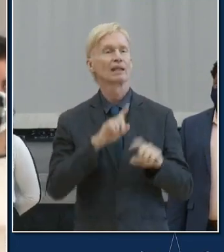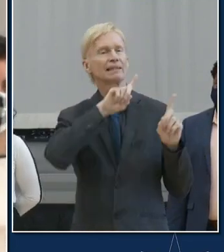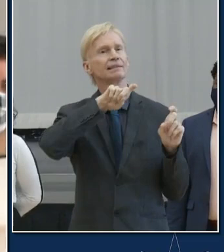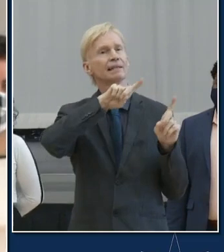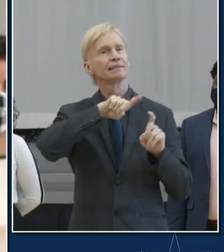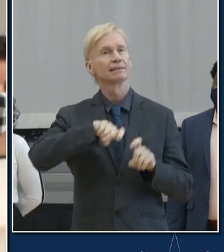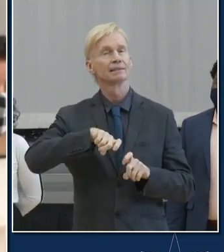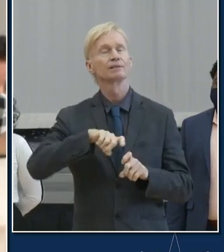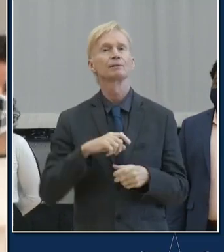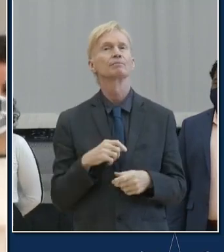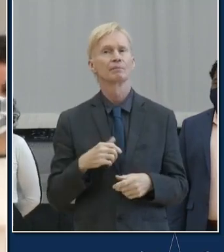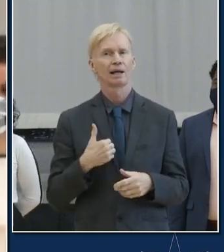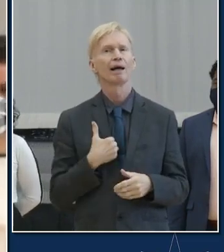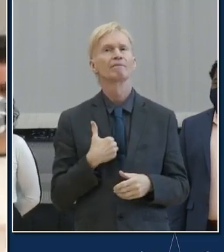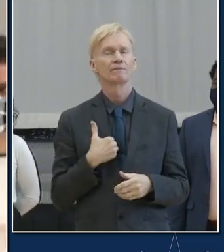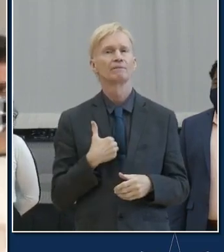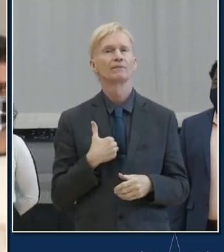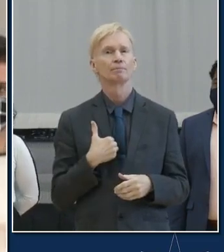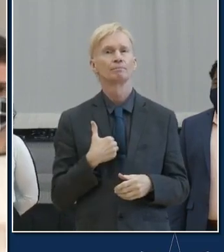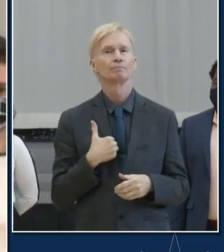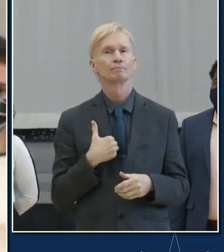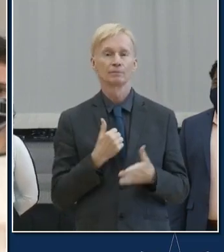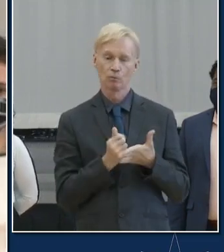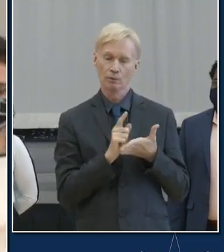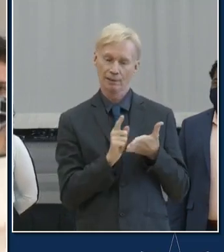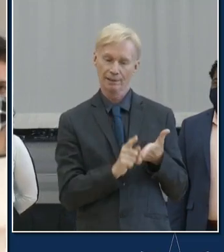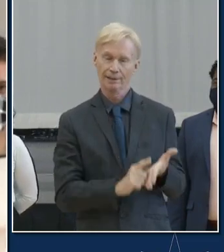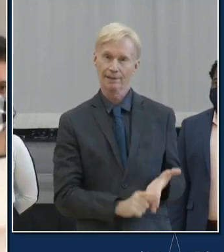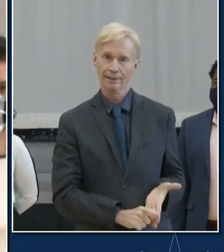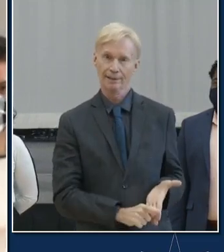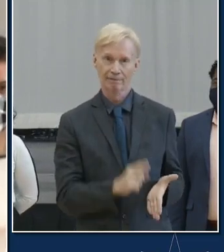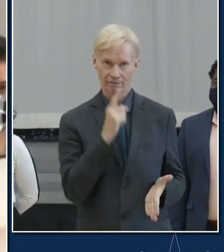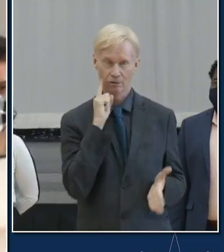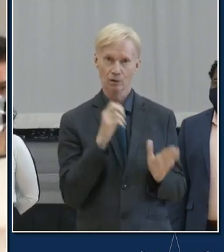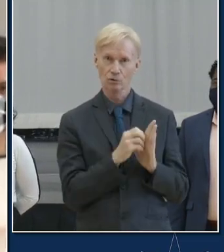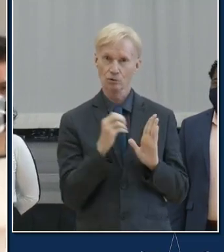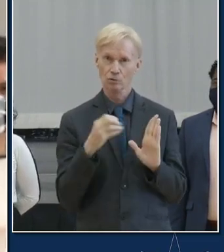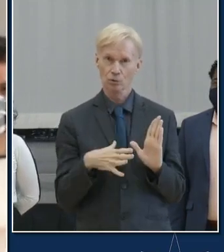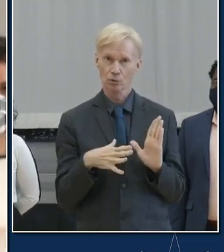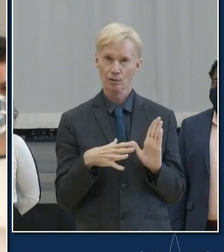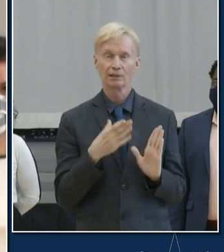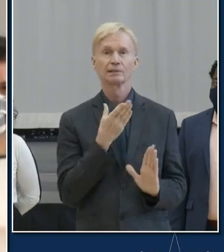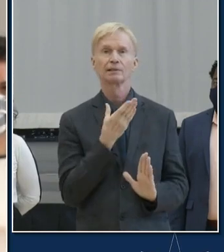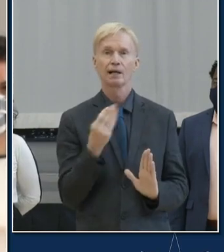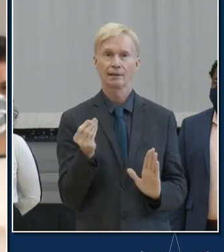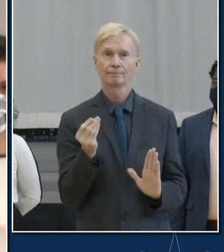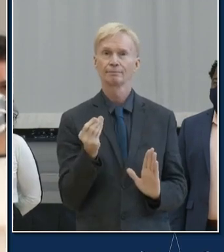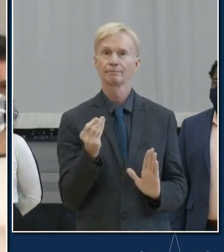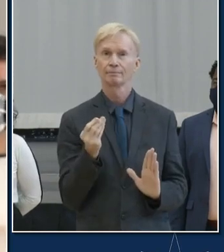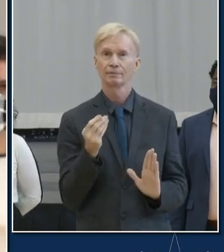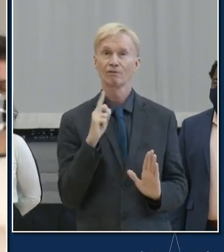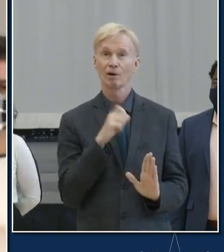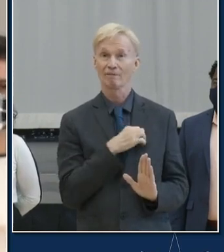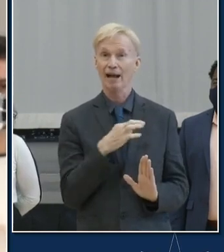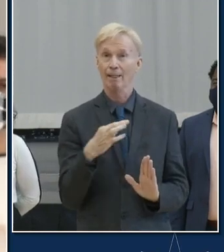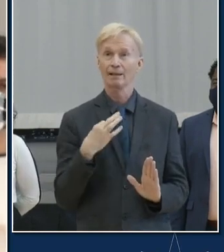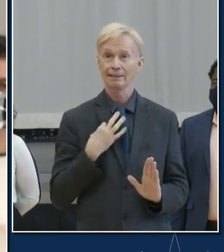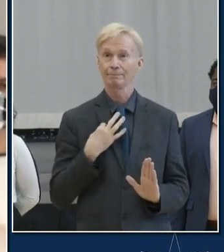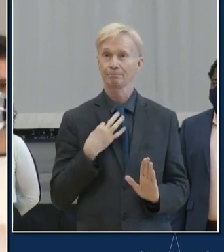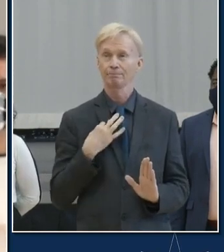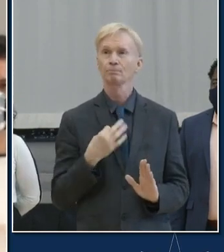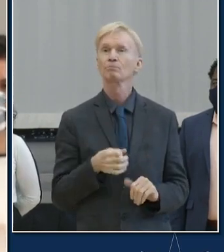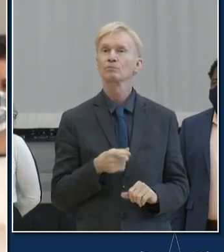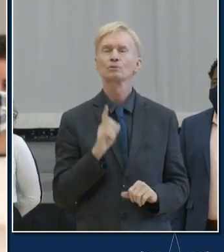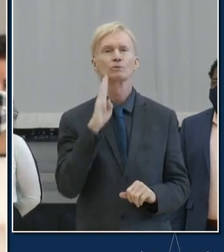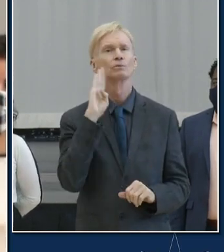be offered weekly for students and for faculty.